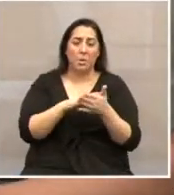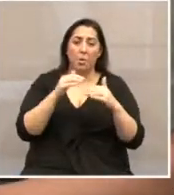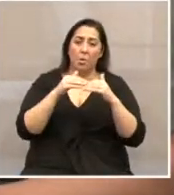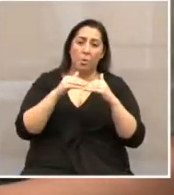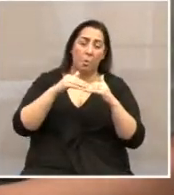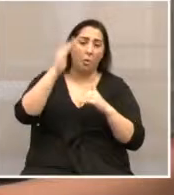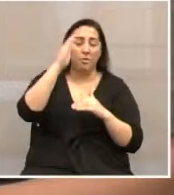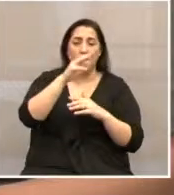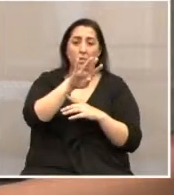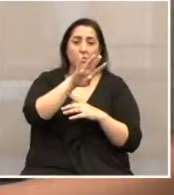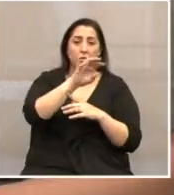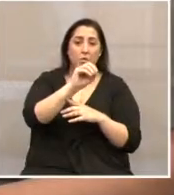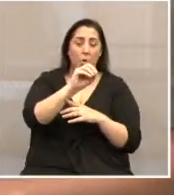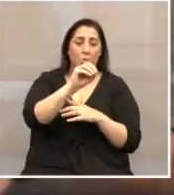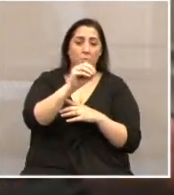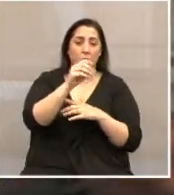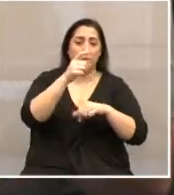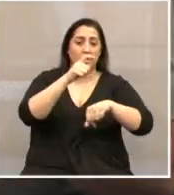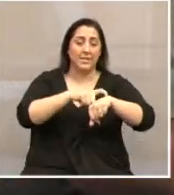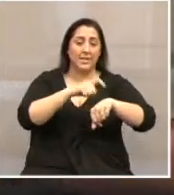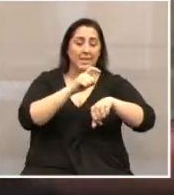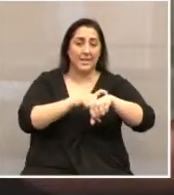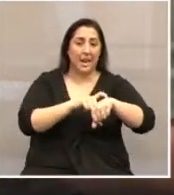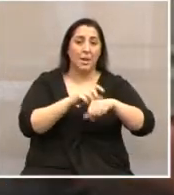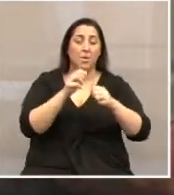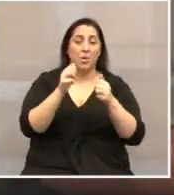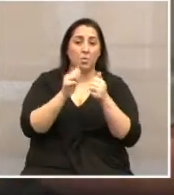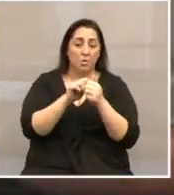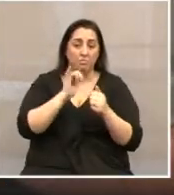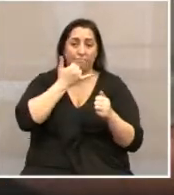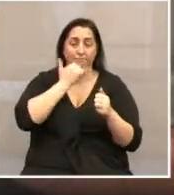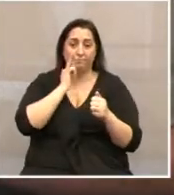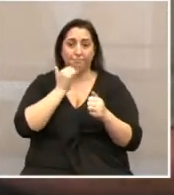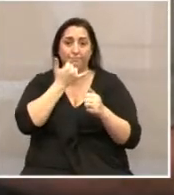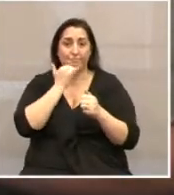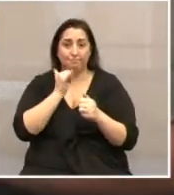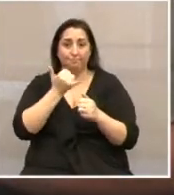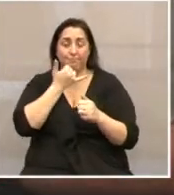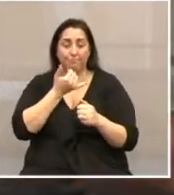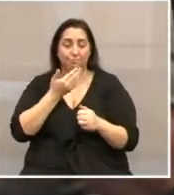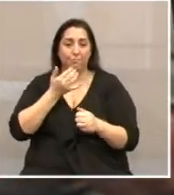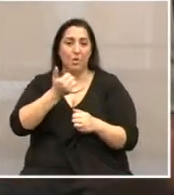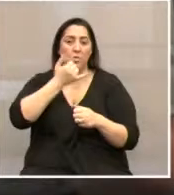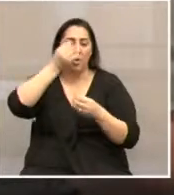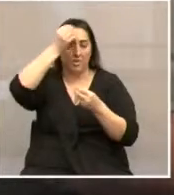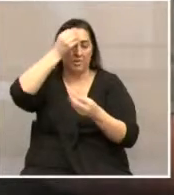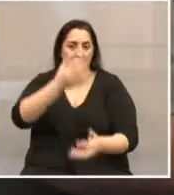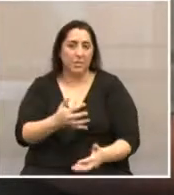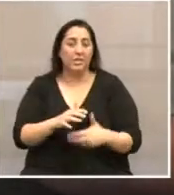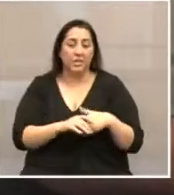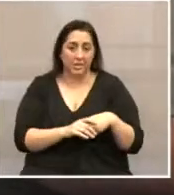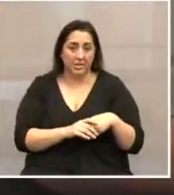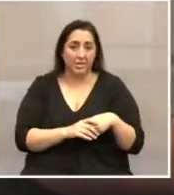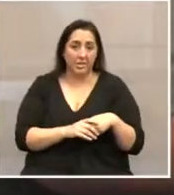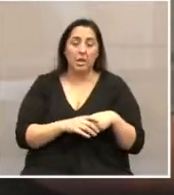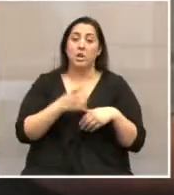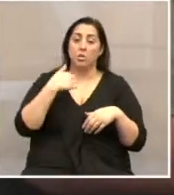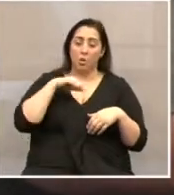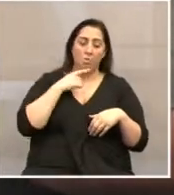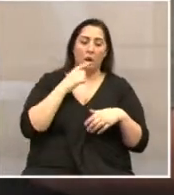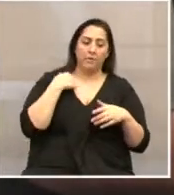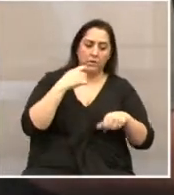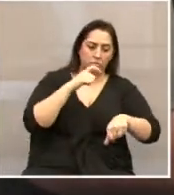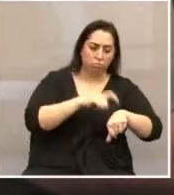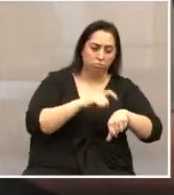disinformation, and the report includes links to the actual program and then we translated it into